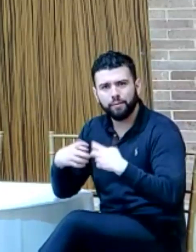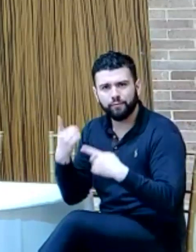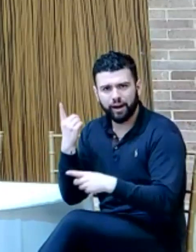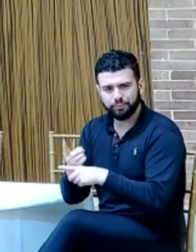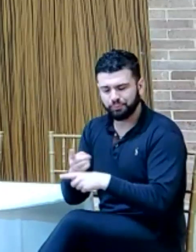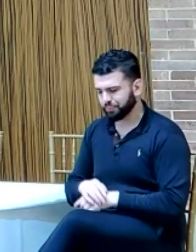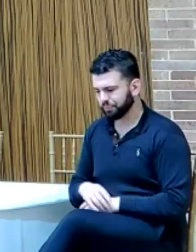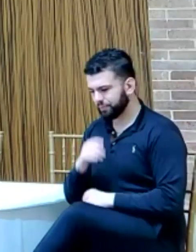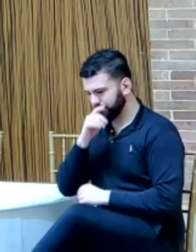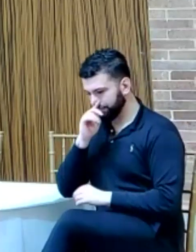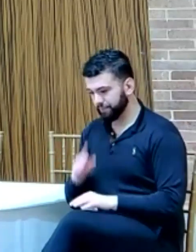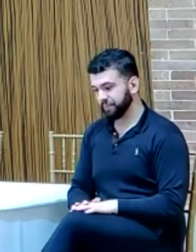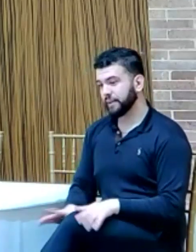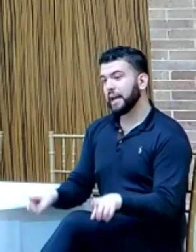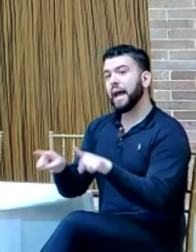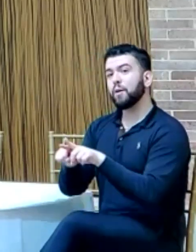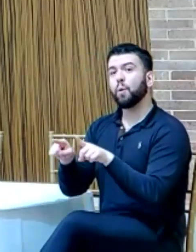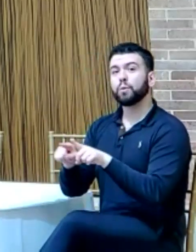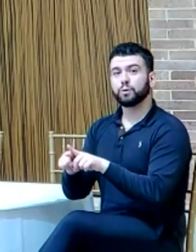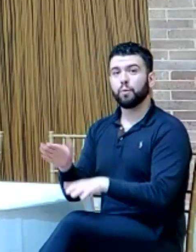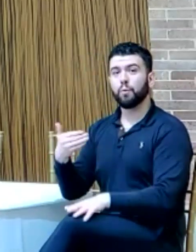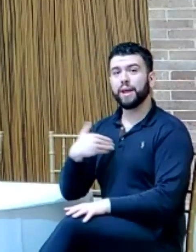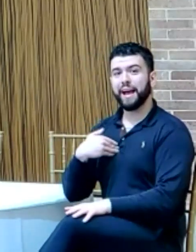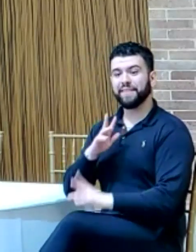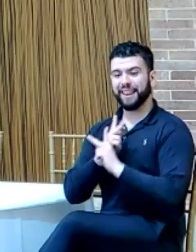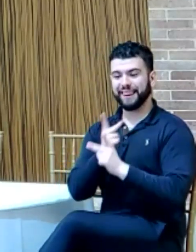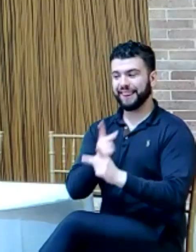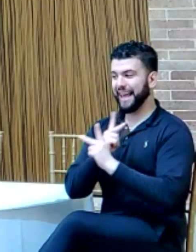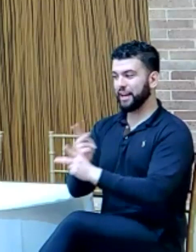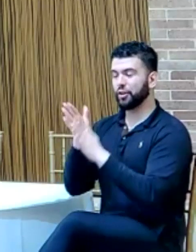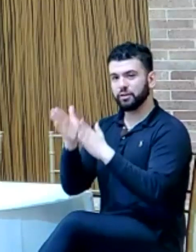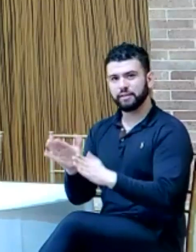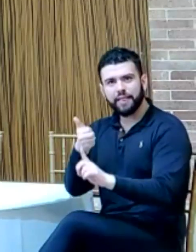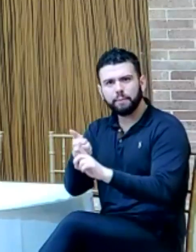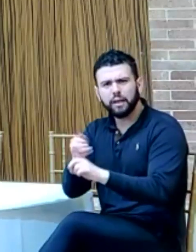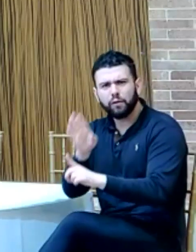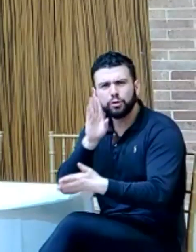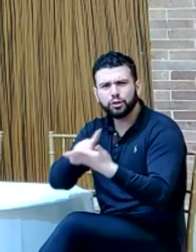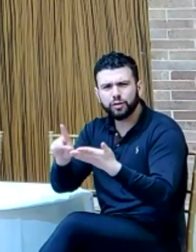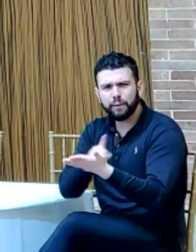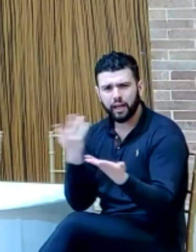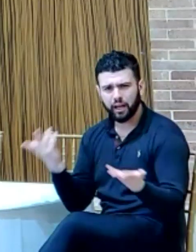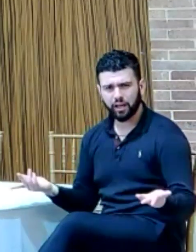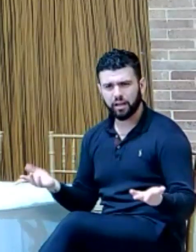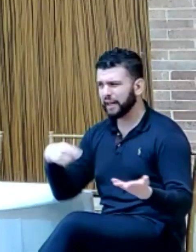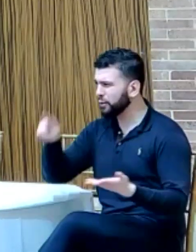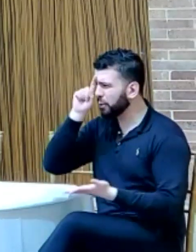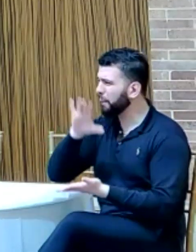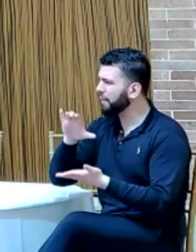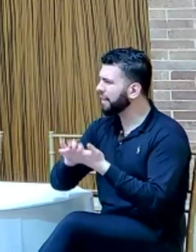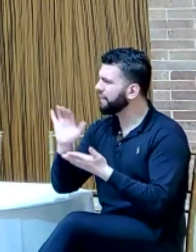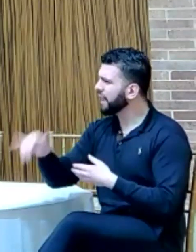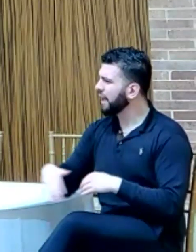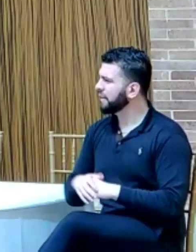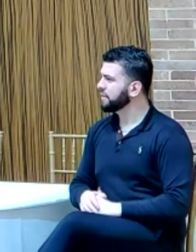also unfortunately there are lenders out there who actually discriminate against folks can you believe that right um so we